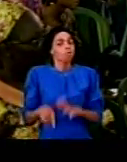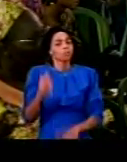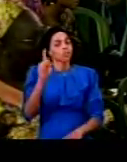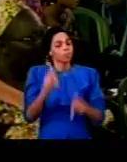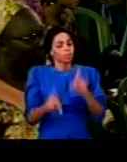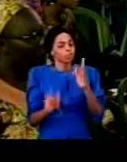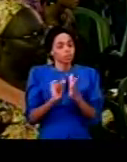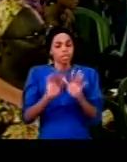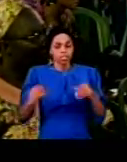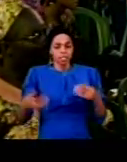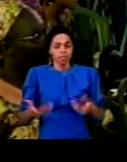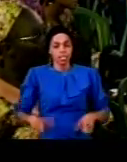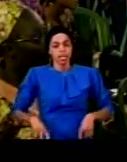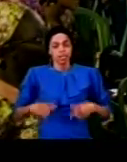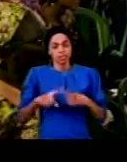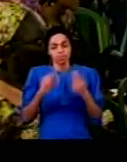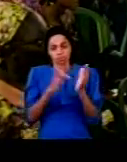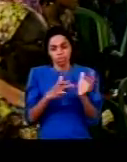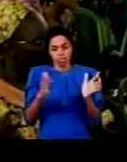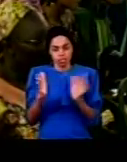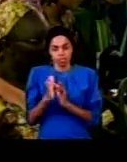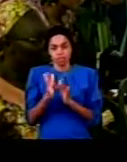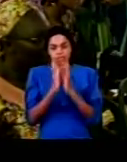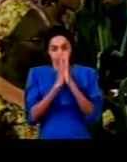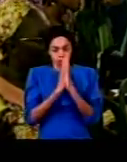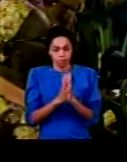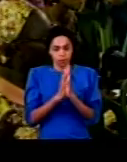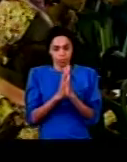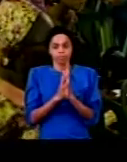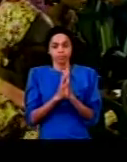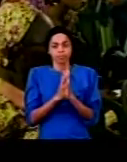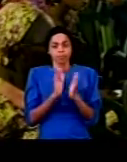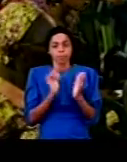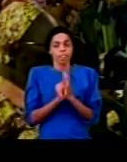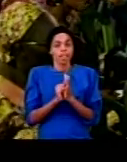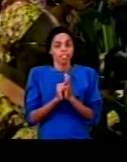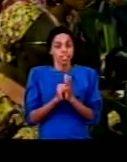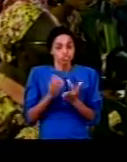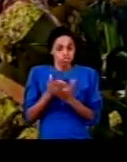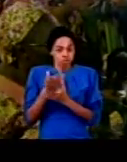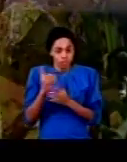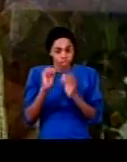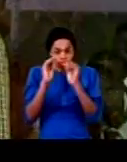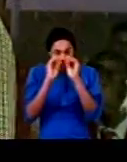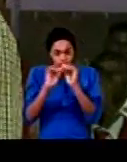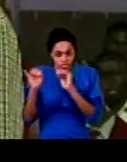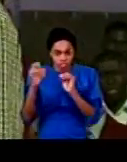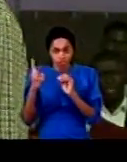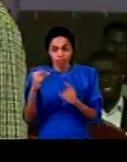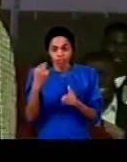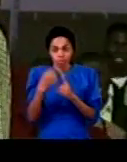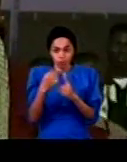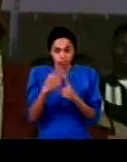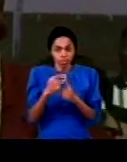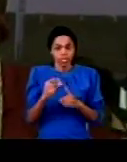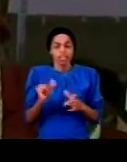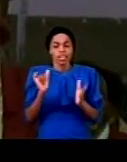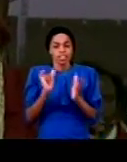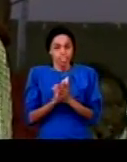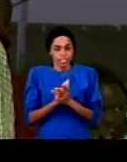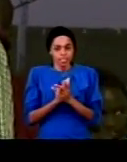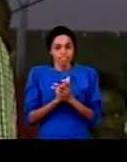the grace of God, the power of God Himself will be upon them, and they will be preserved. They will be kept in the